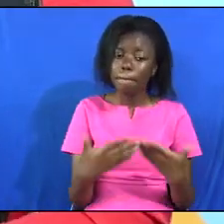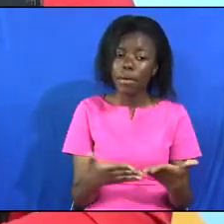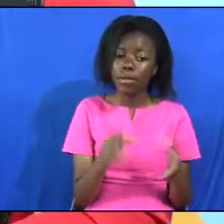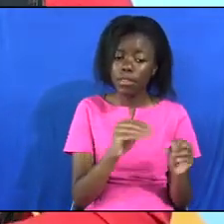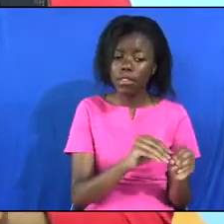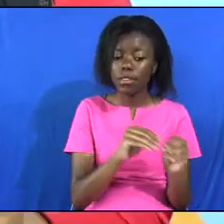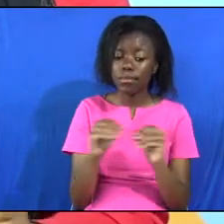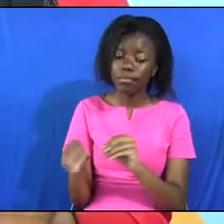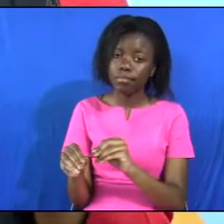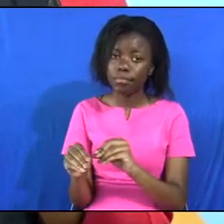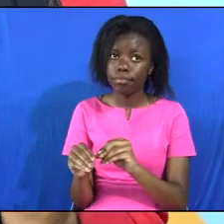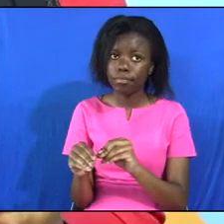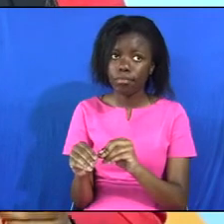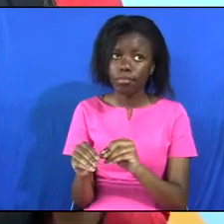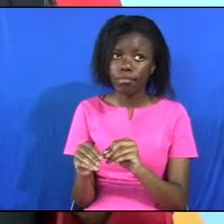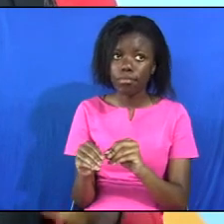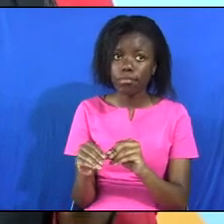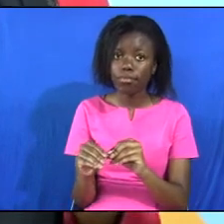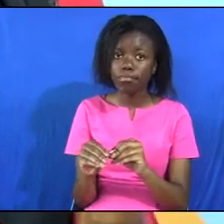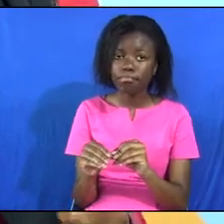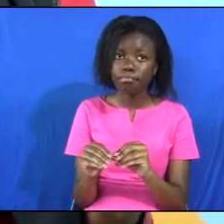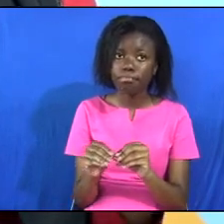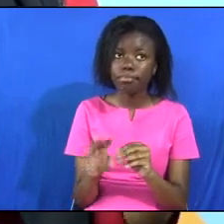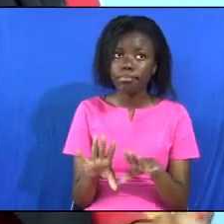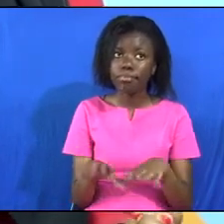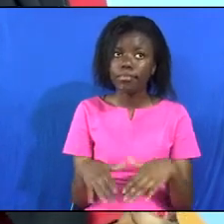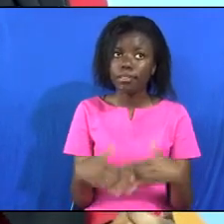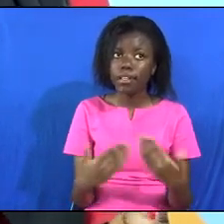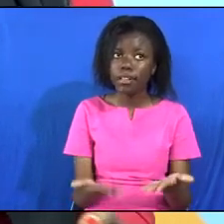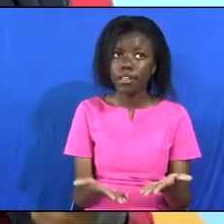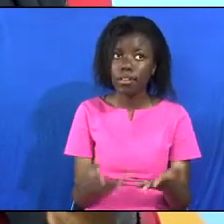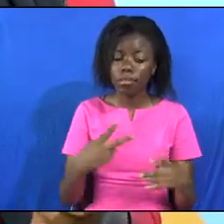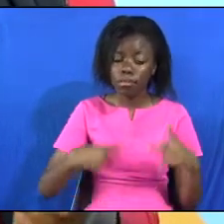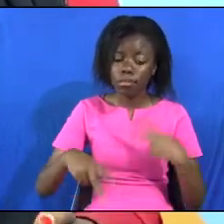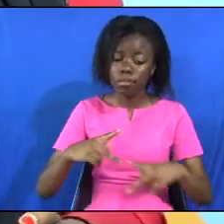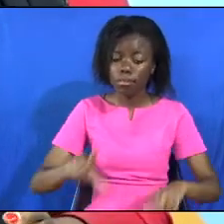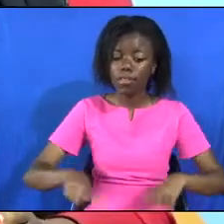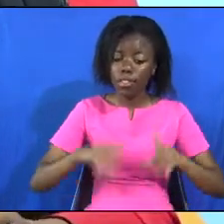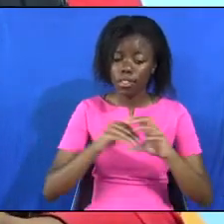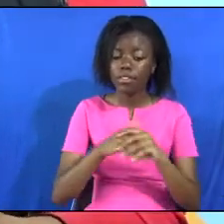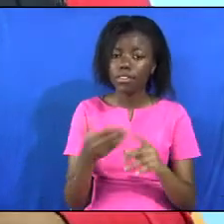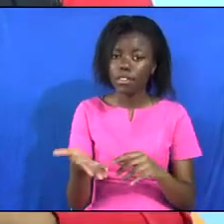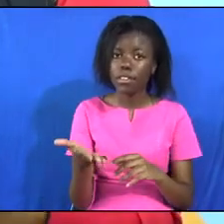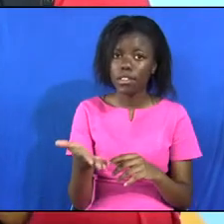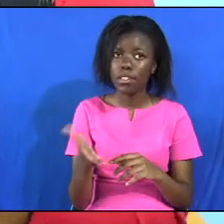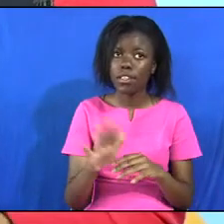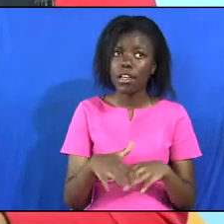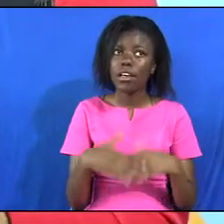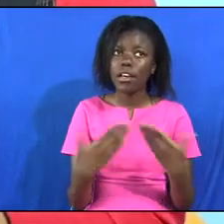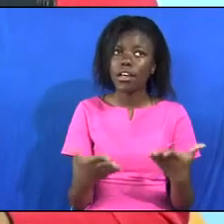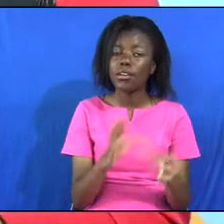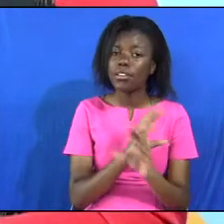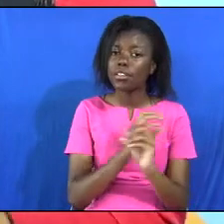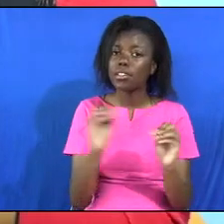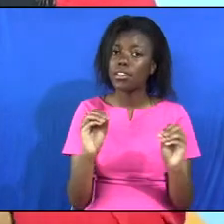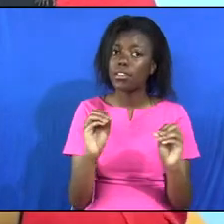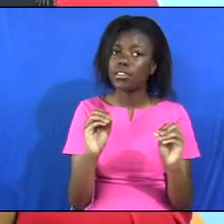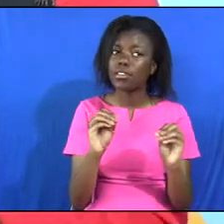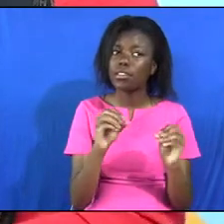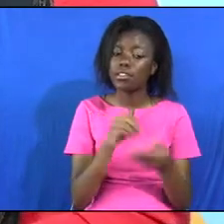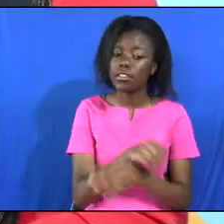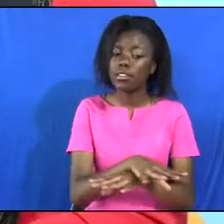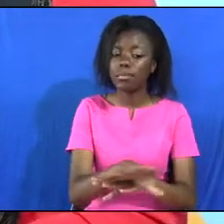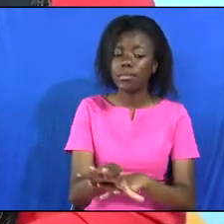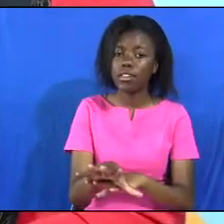contracted? How is it that people live with this? How is it that it's not contagious? When